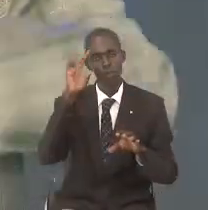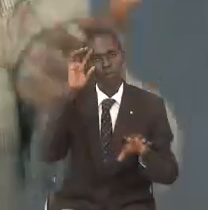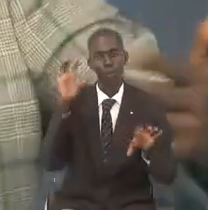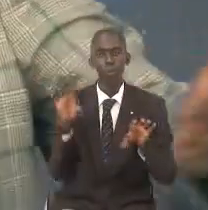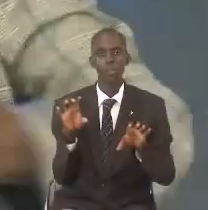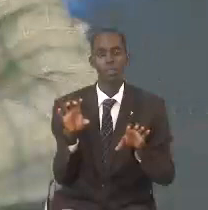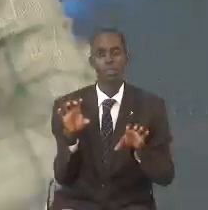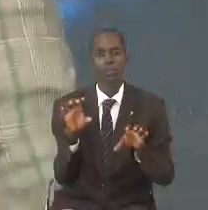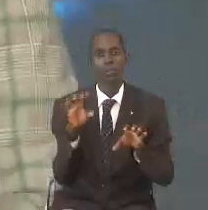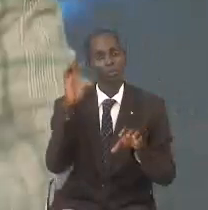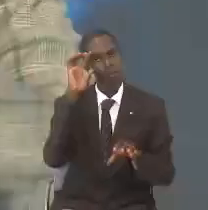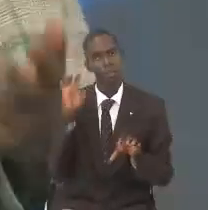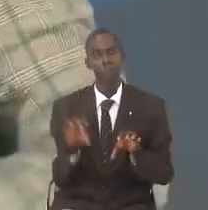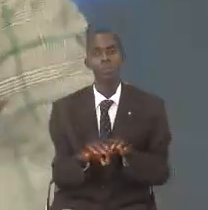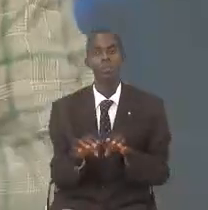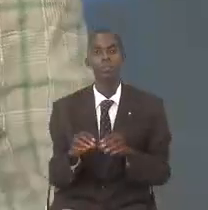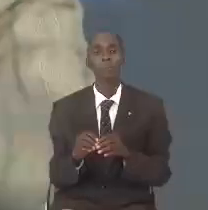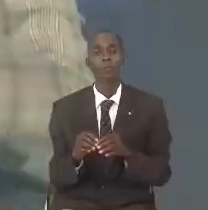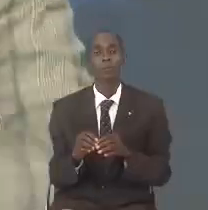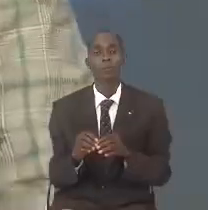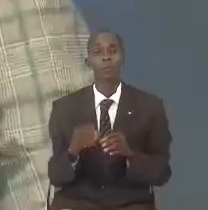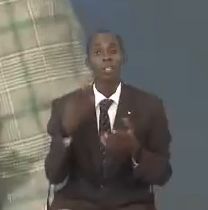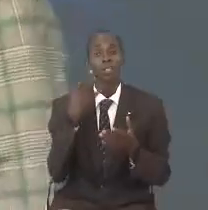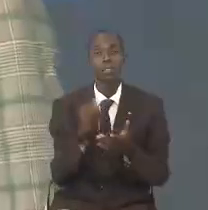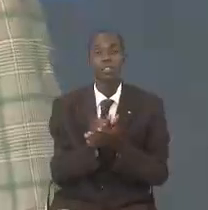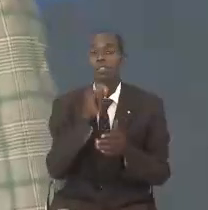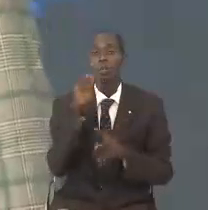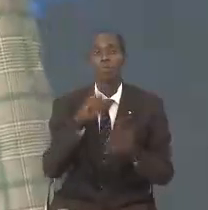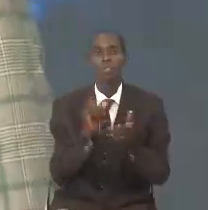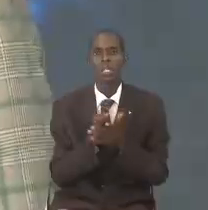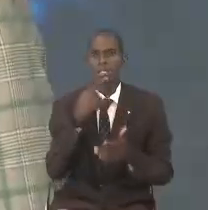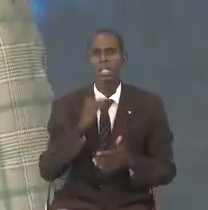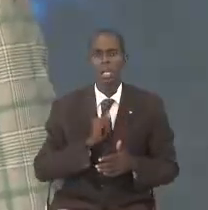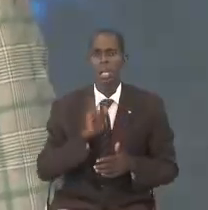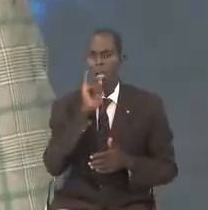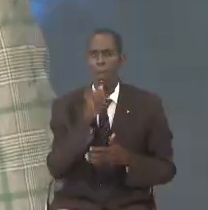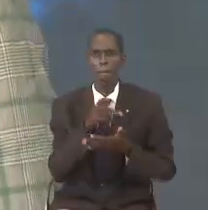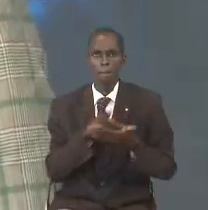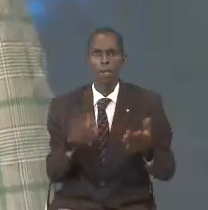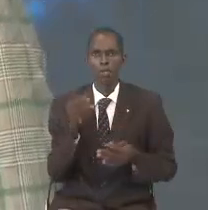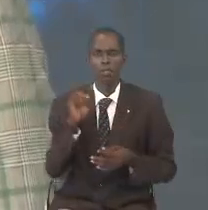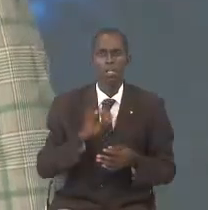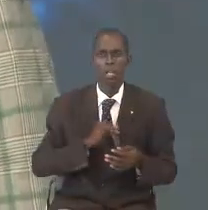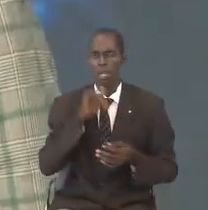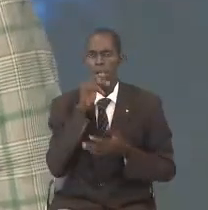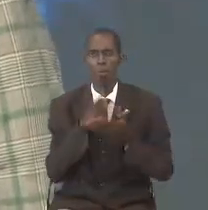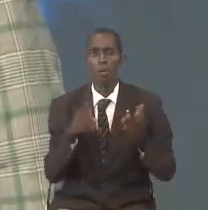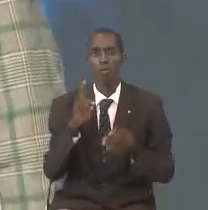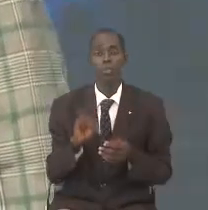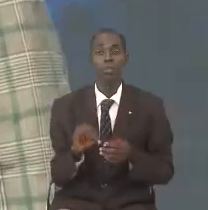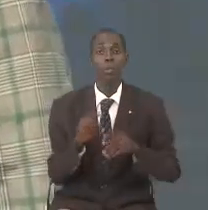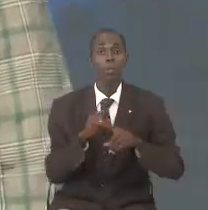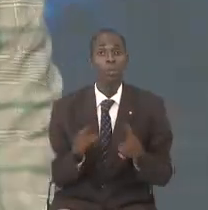the people that just come and part of them and part of them. They have the grace, they have the experience